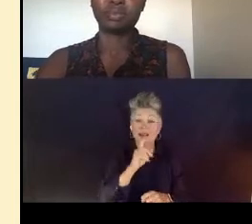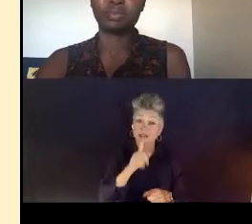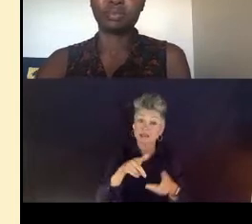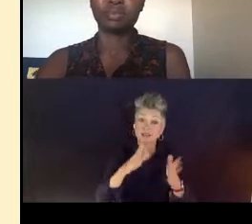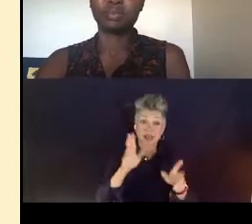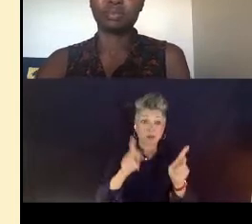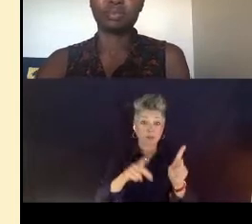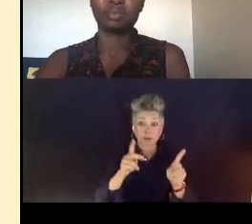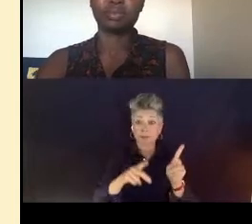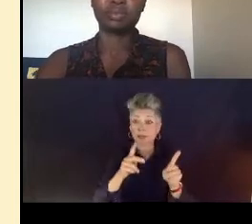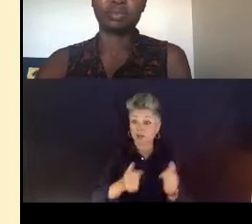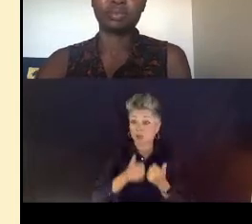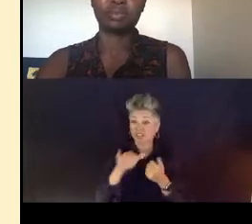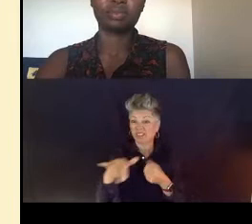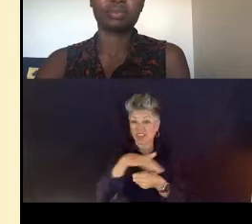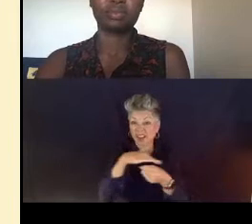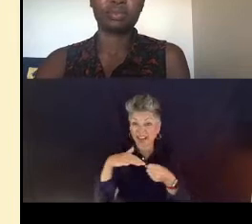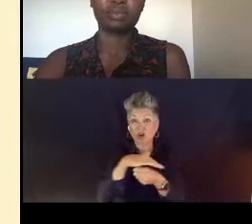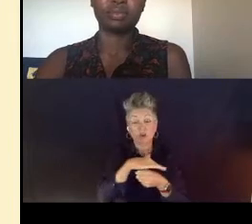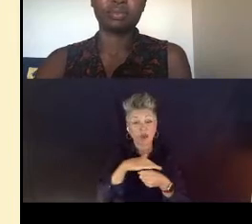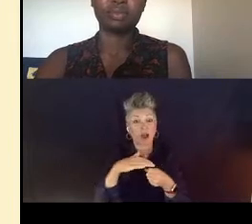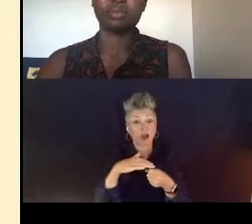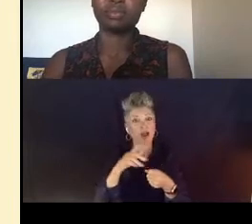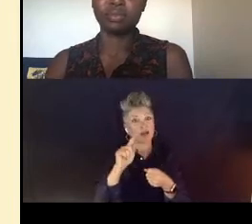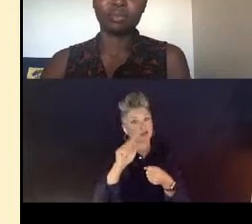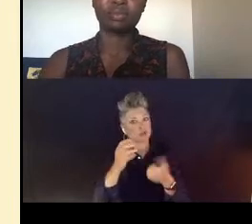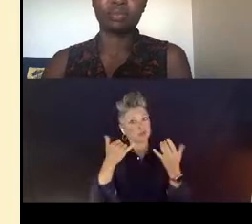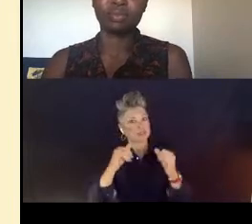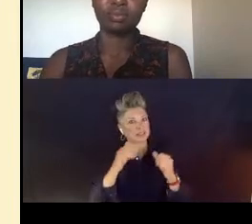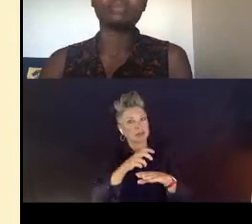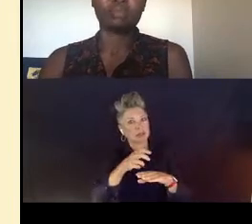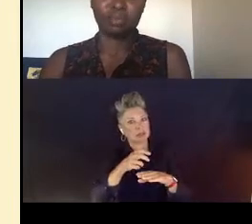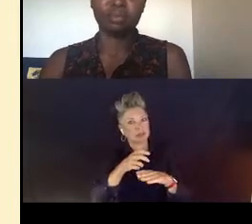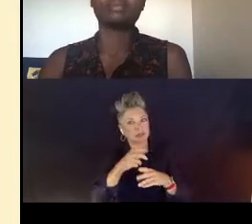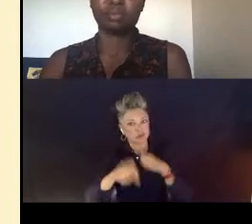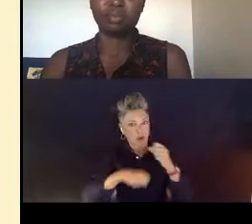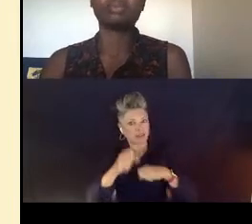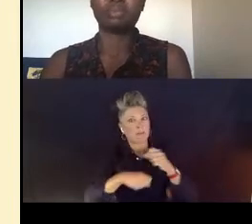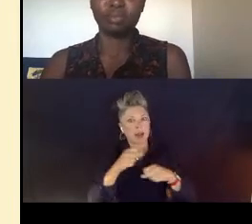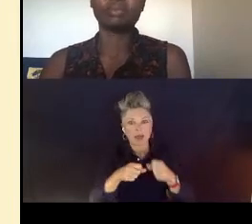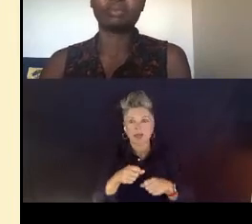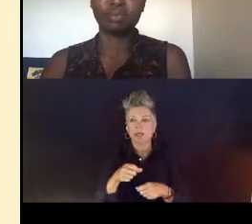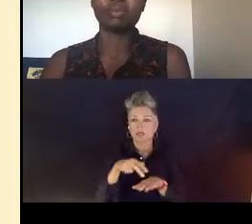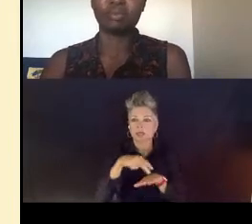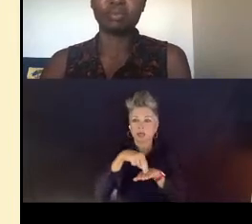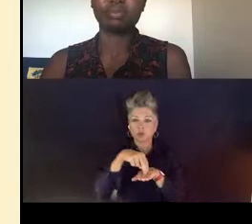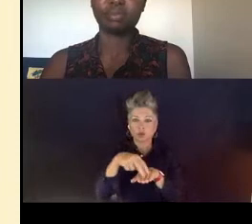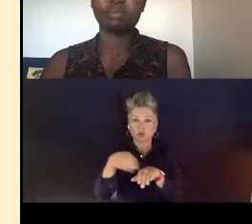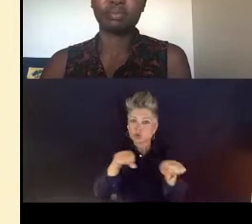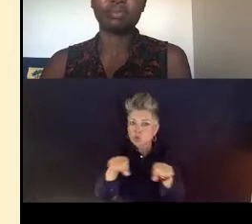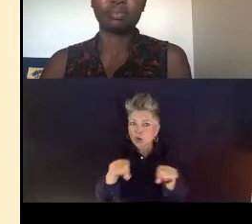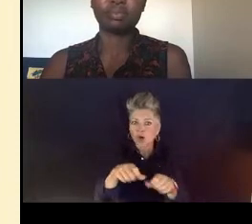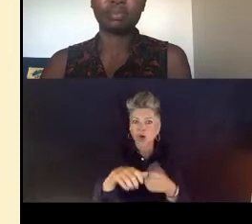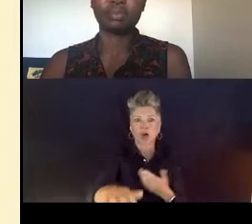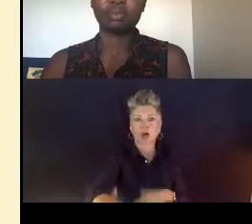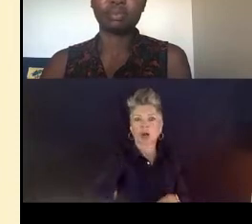may live in this neighborhood or visit this neighborhood to still travel on bike, on their scooters, pushing